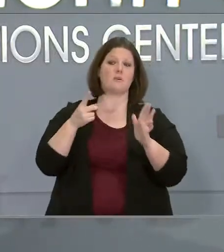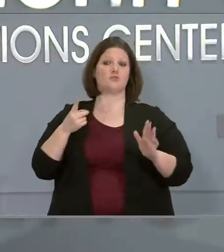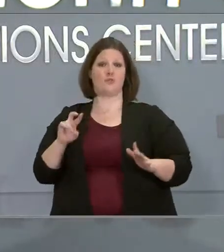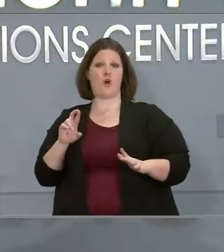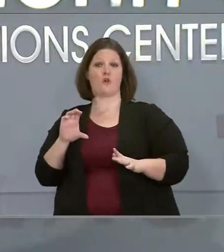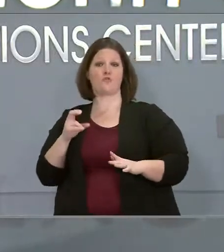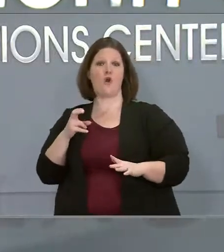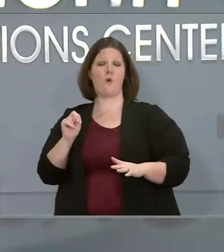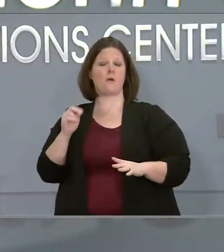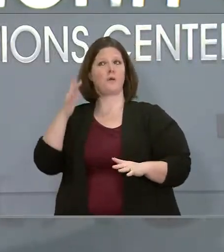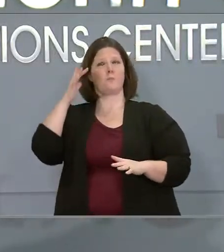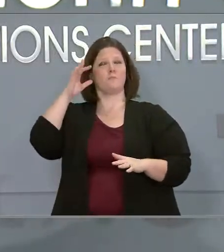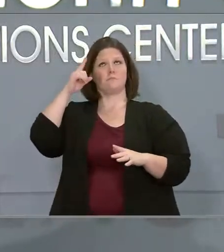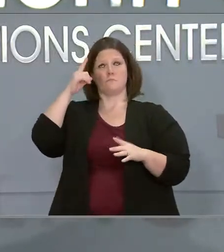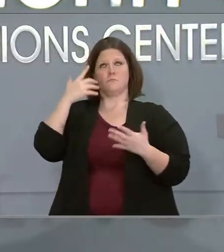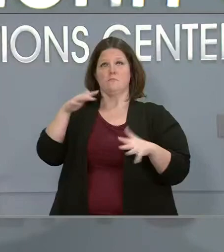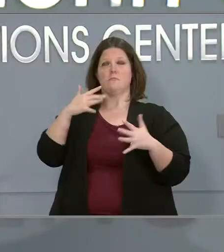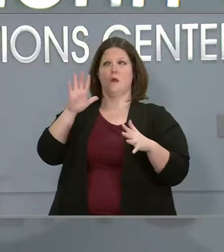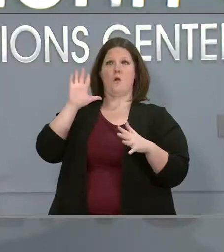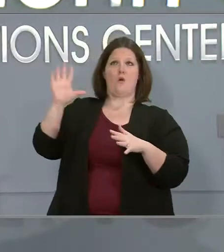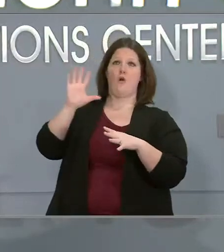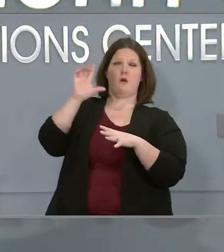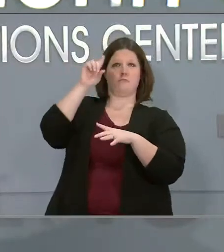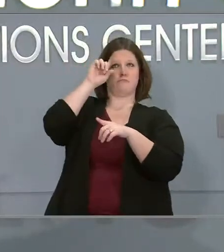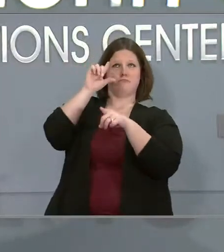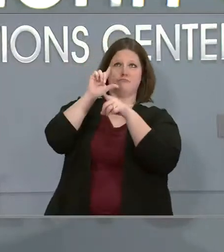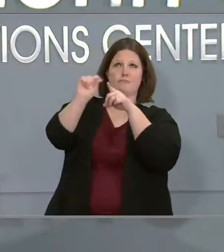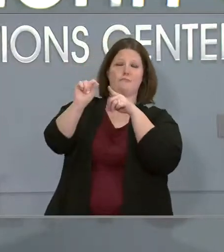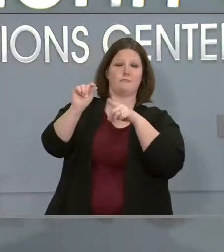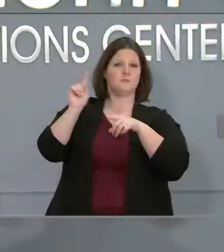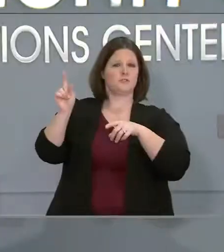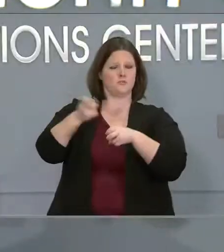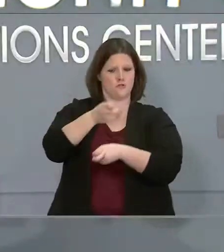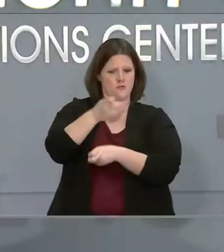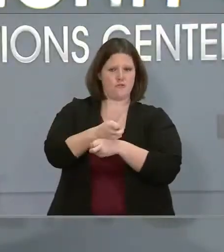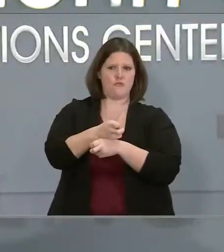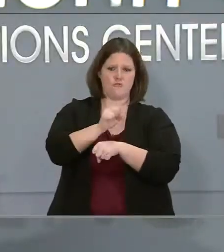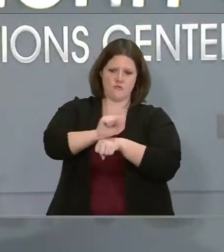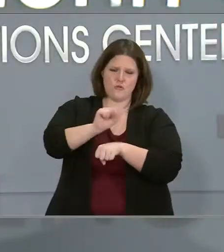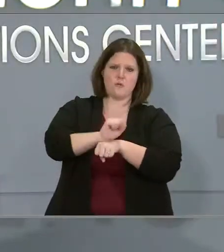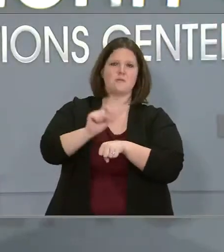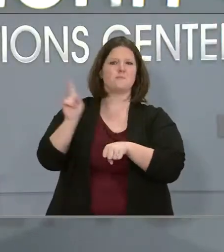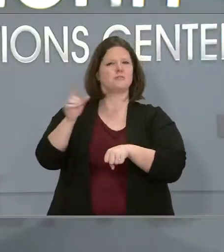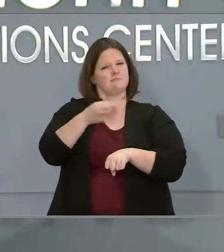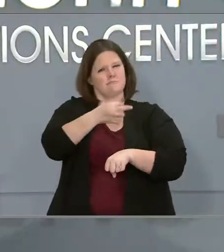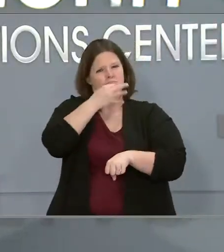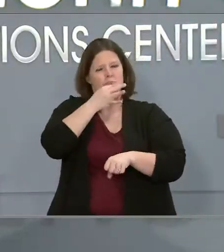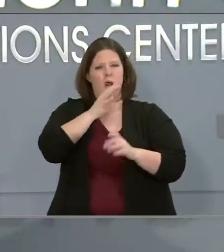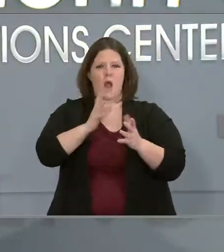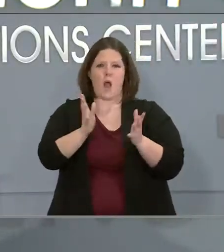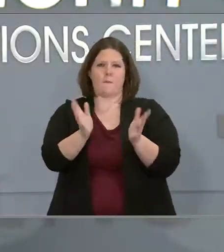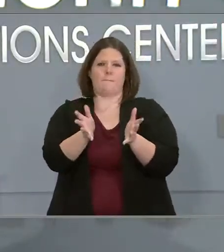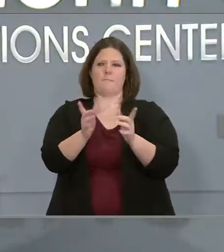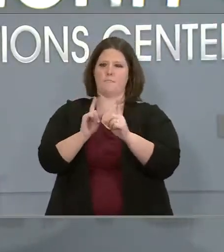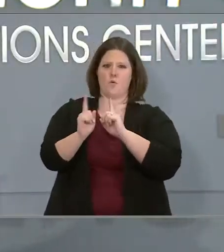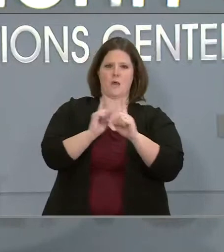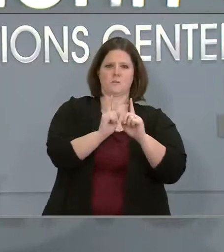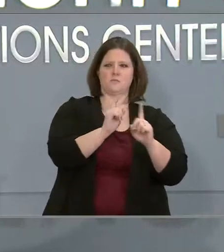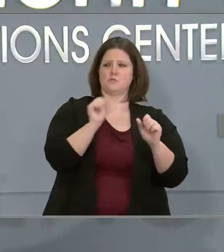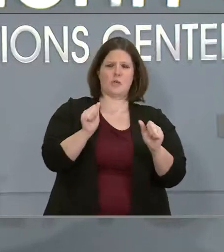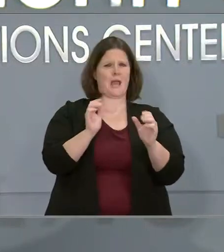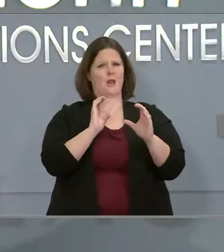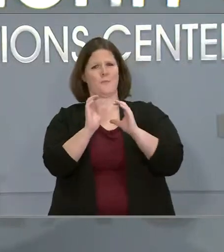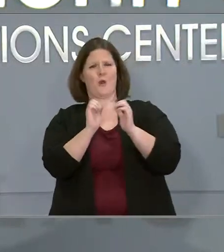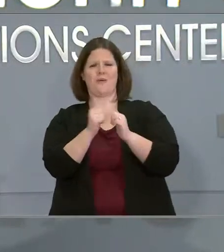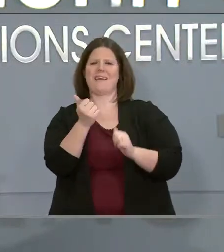Cohen brilliant and hardworking, but she has the ability to communicate with almost anybody. And